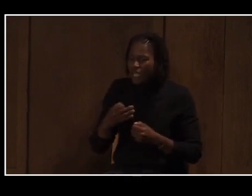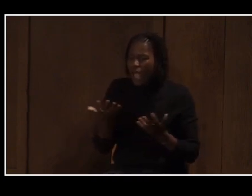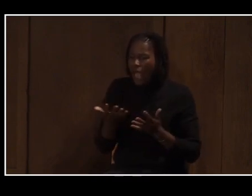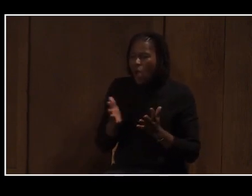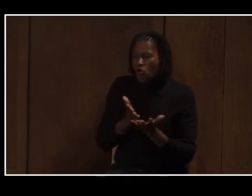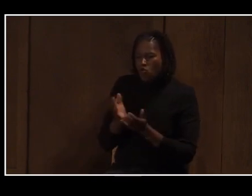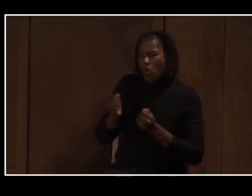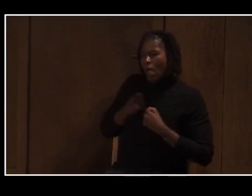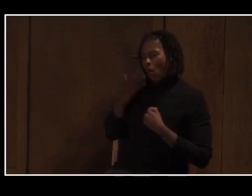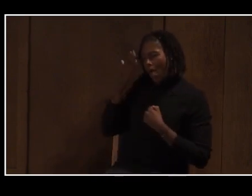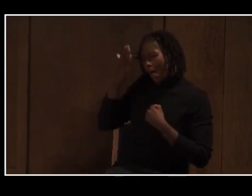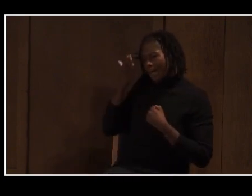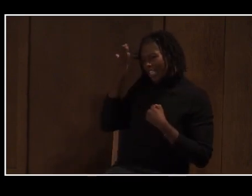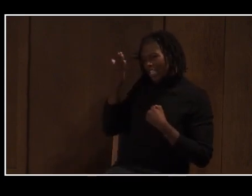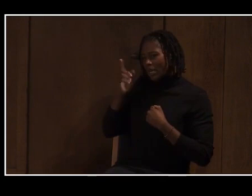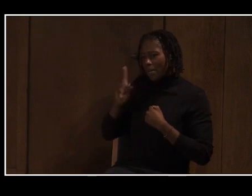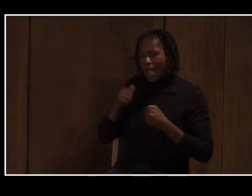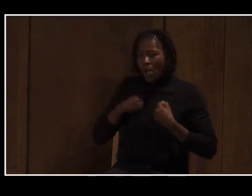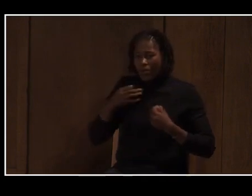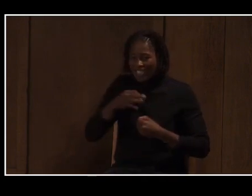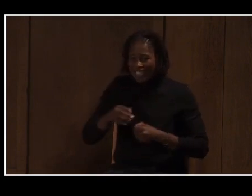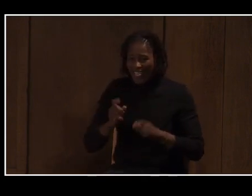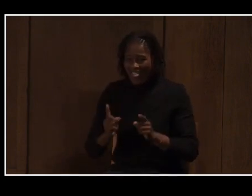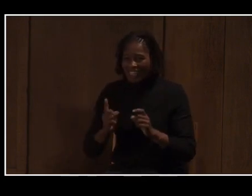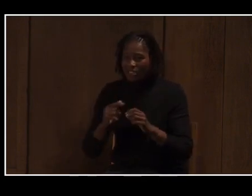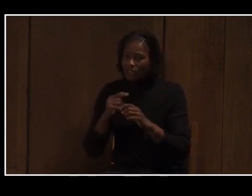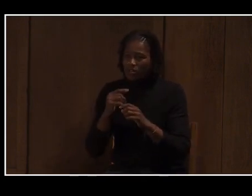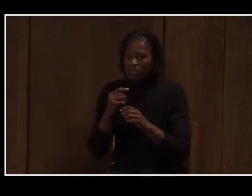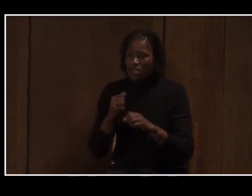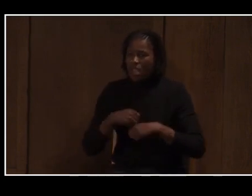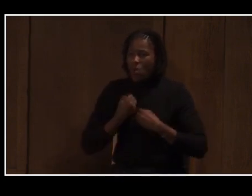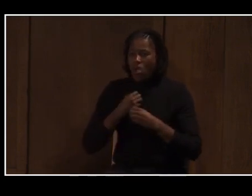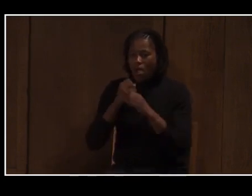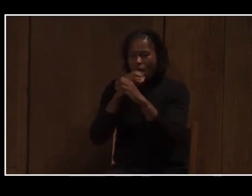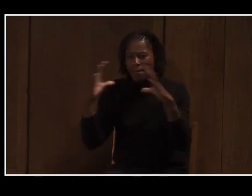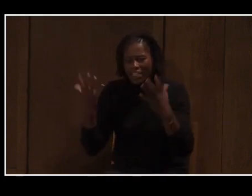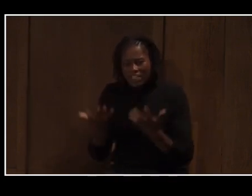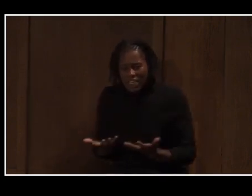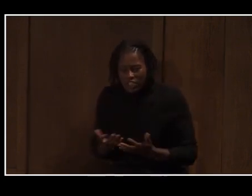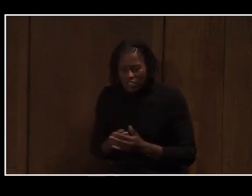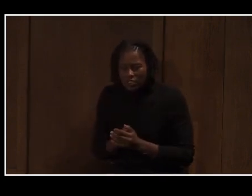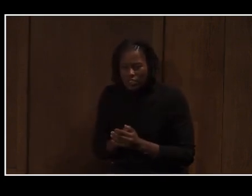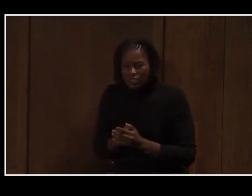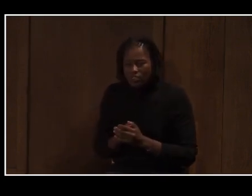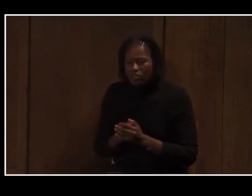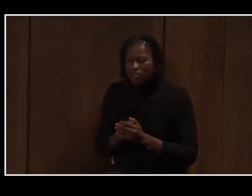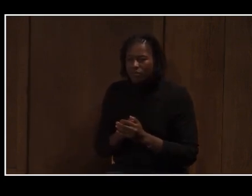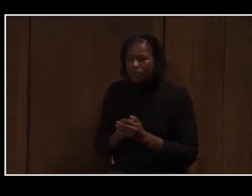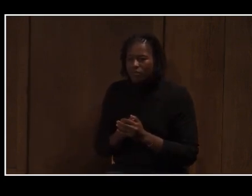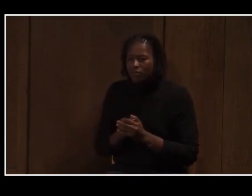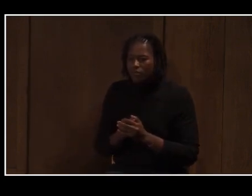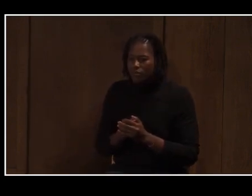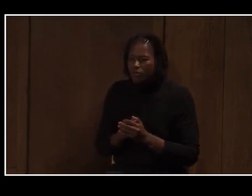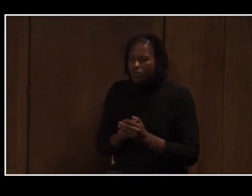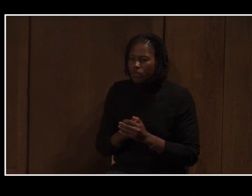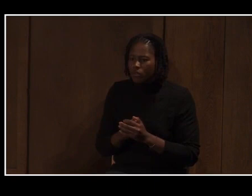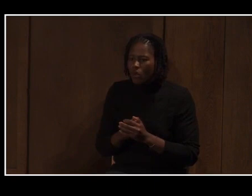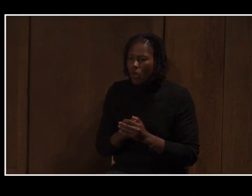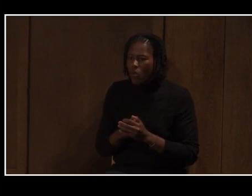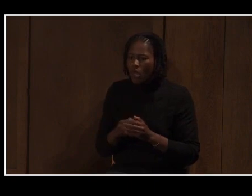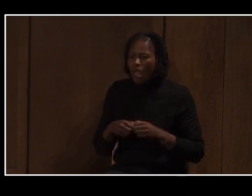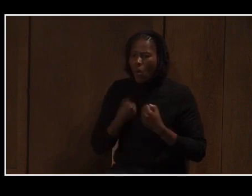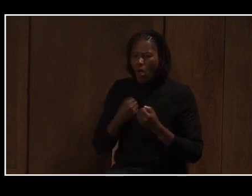the imagination. Do you see what I mean? You're like this. You're having this kind of recurring kind of debate about those two things, which